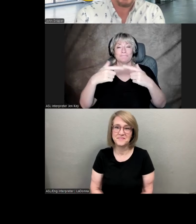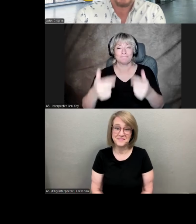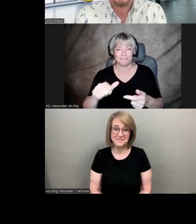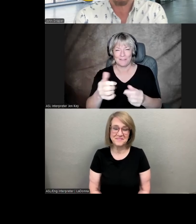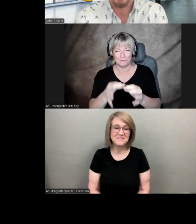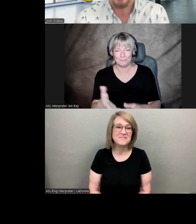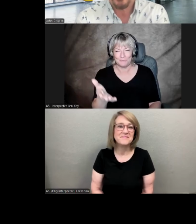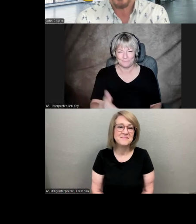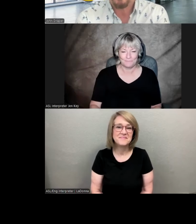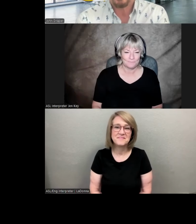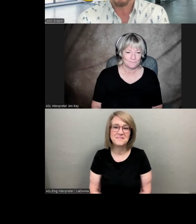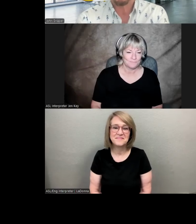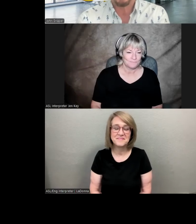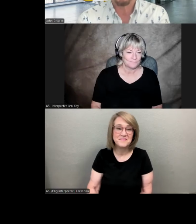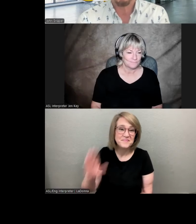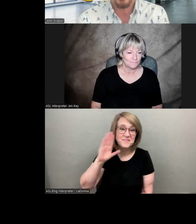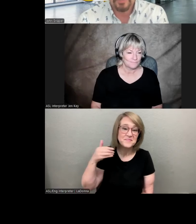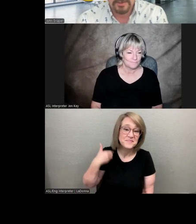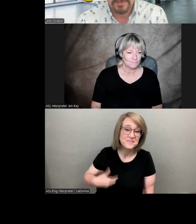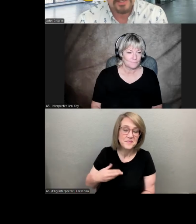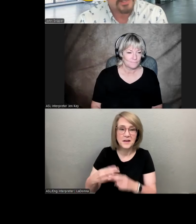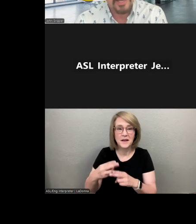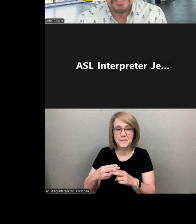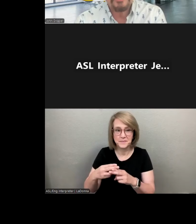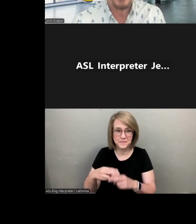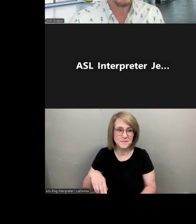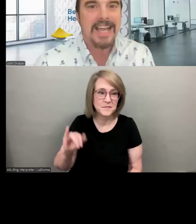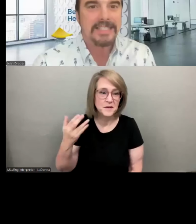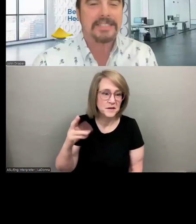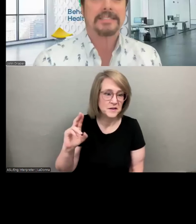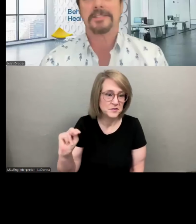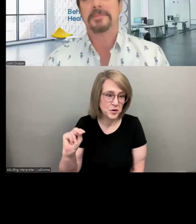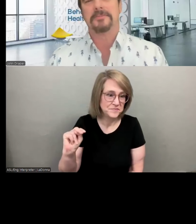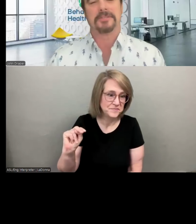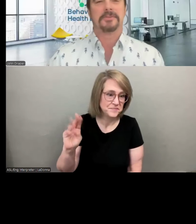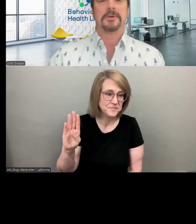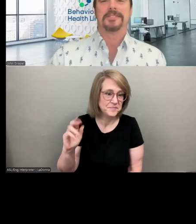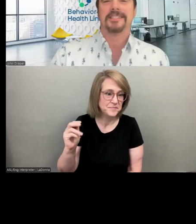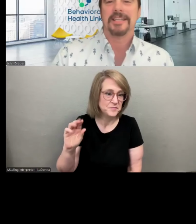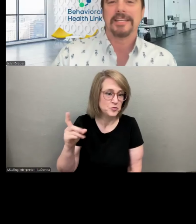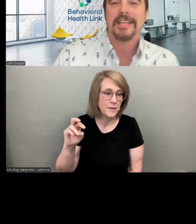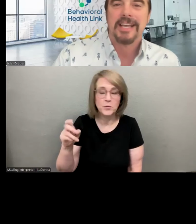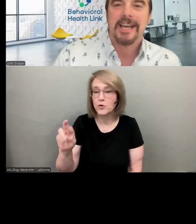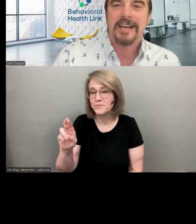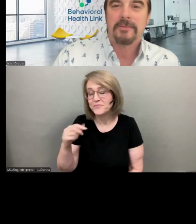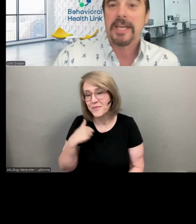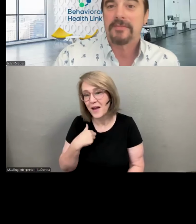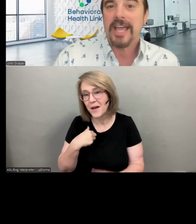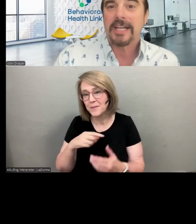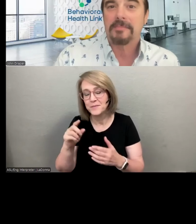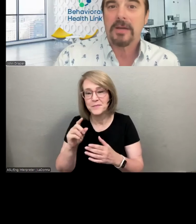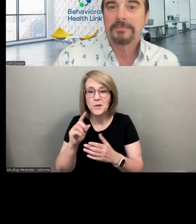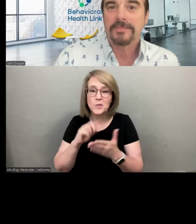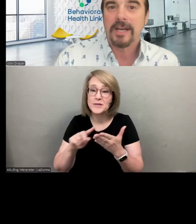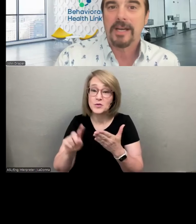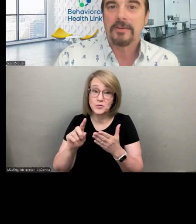the President of Research and Development at Behavioral Health Link, and I am delighted to be with you all today. We have